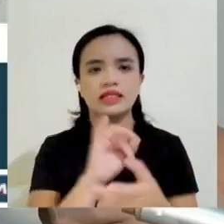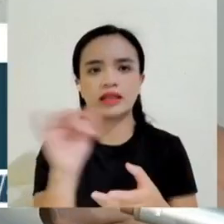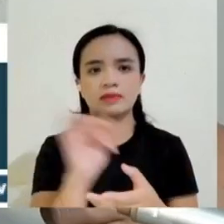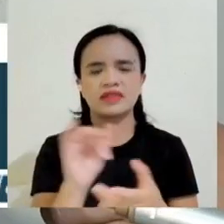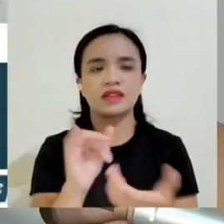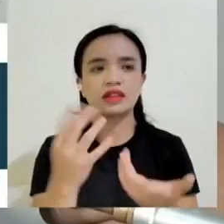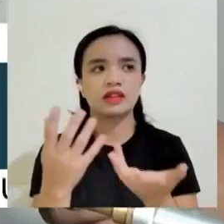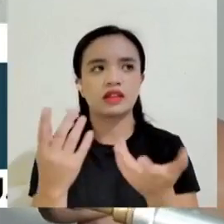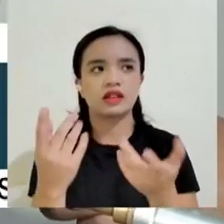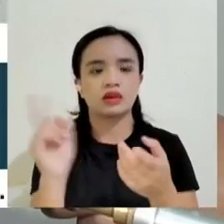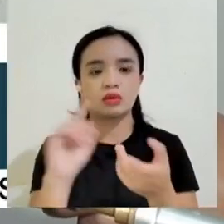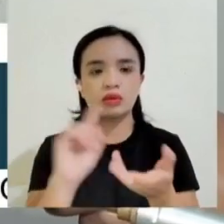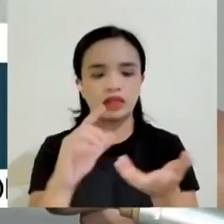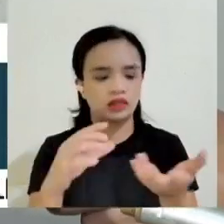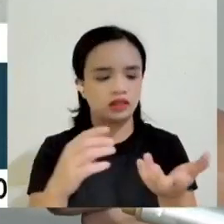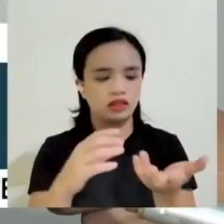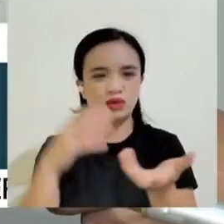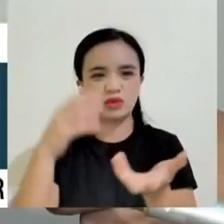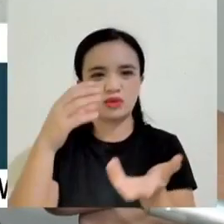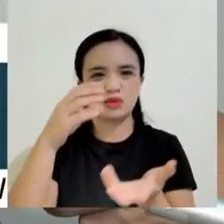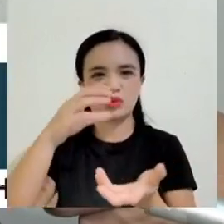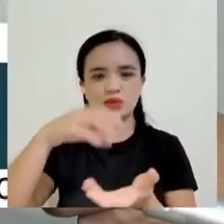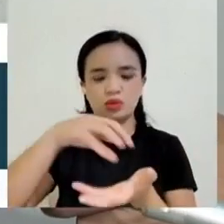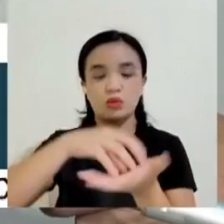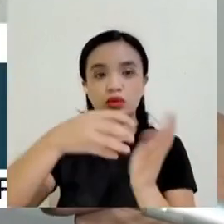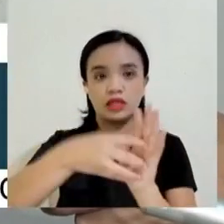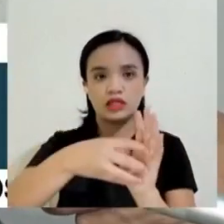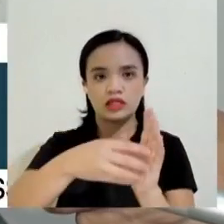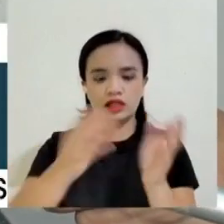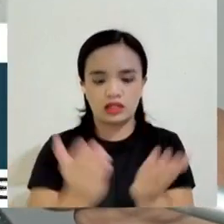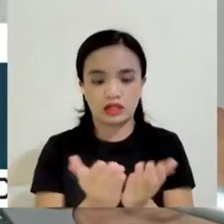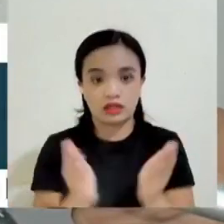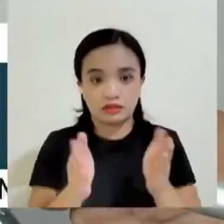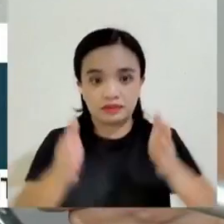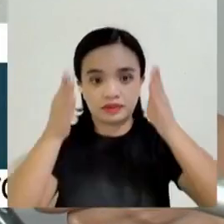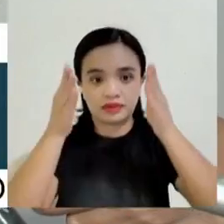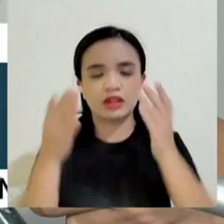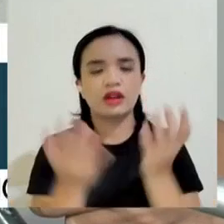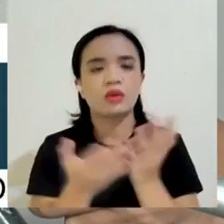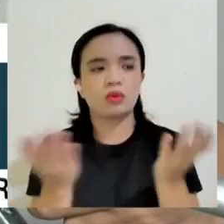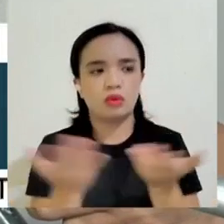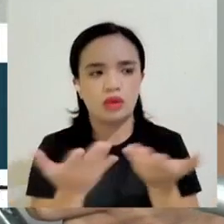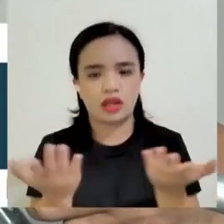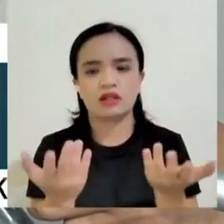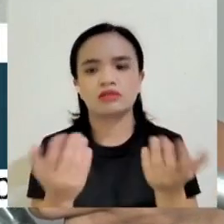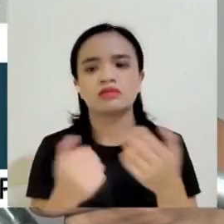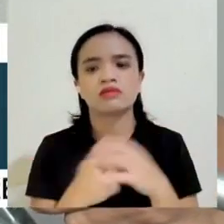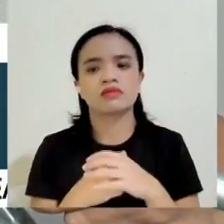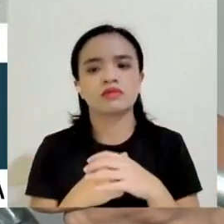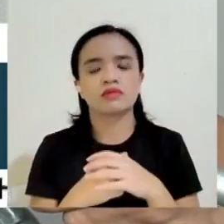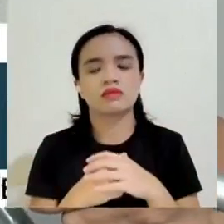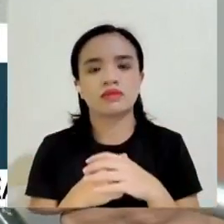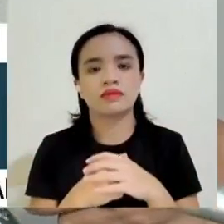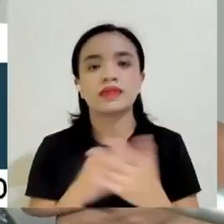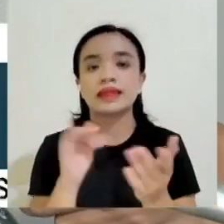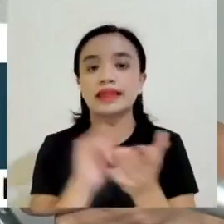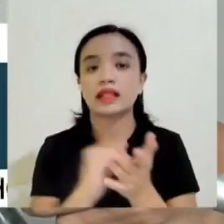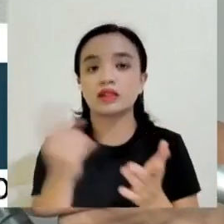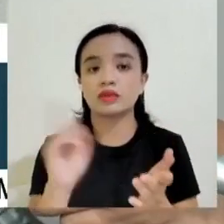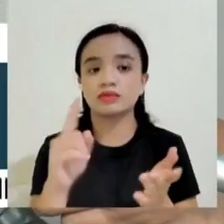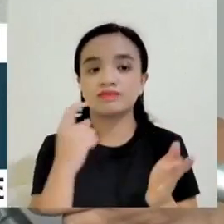can cookies at yung mga canister po, no, kung saan po ito po ay kilalang pa brand